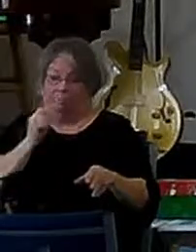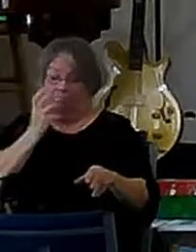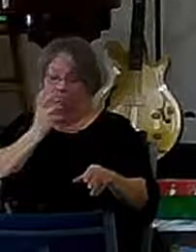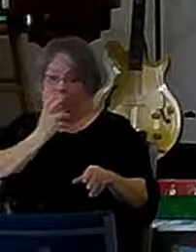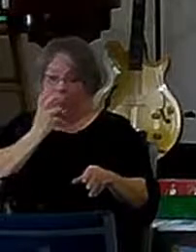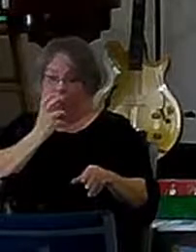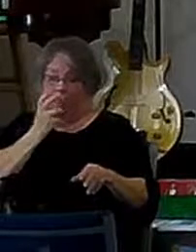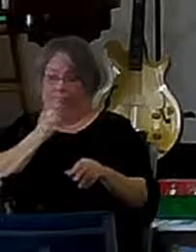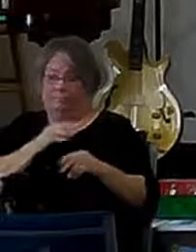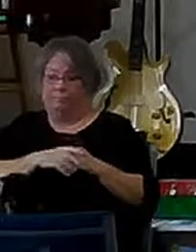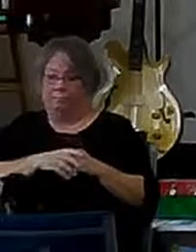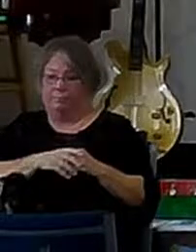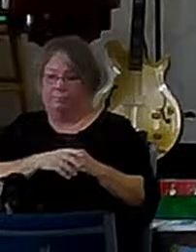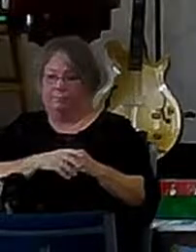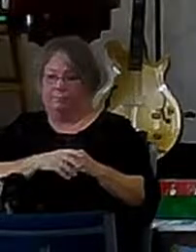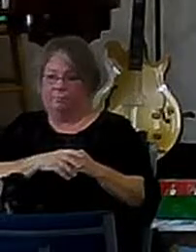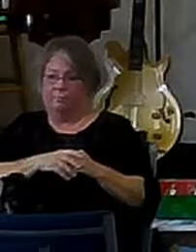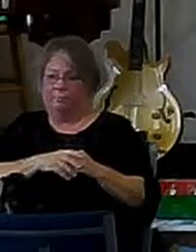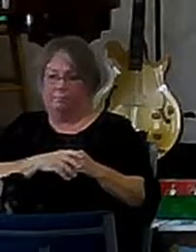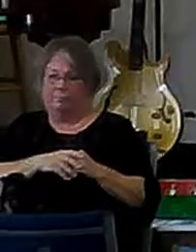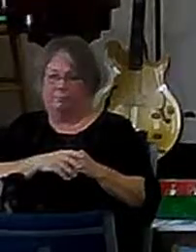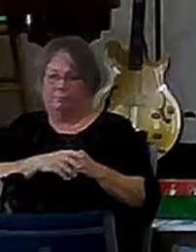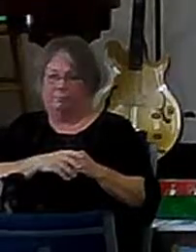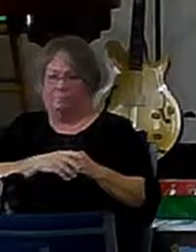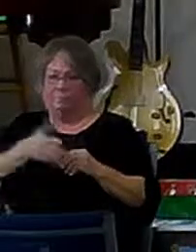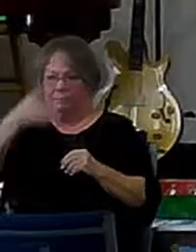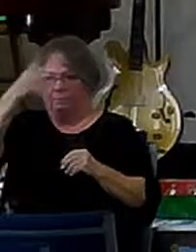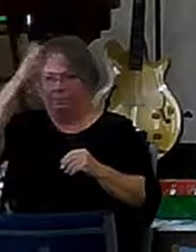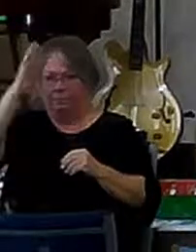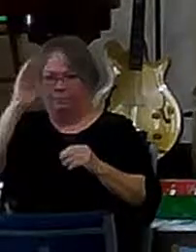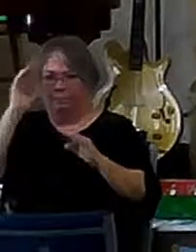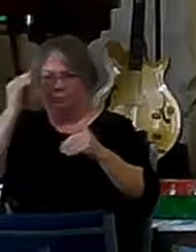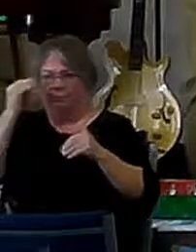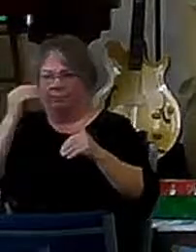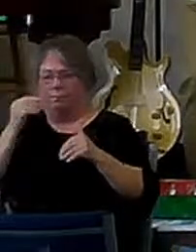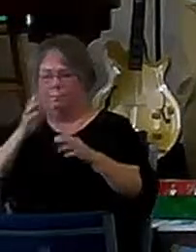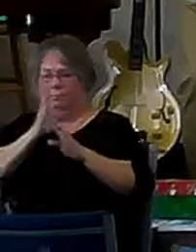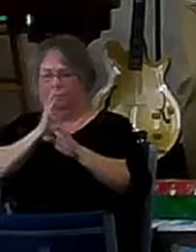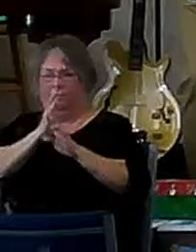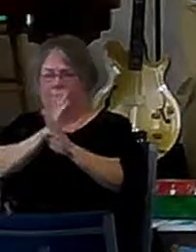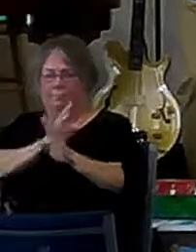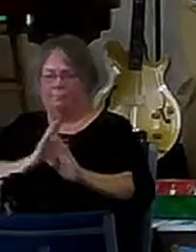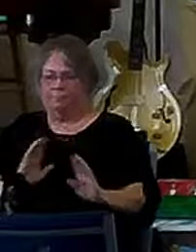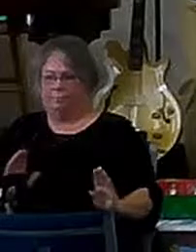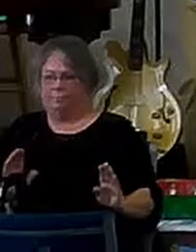Another often objection to Christianity is God seemed so silent.